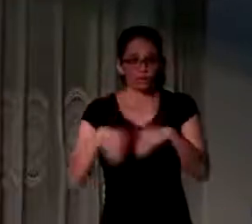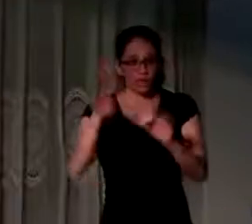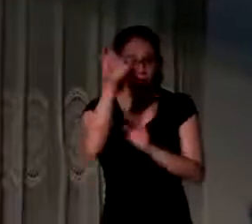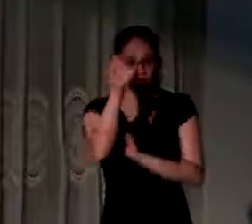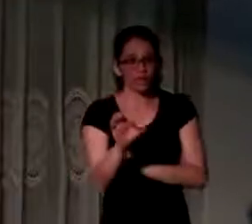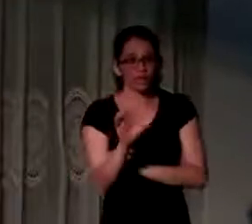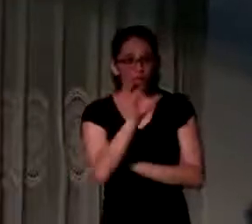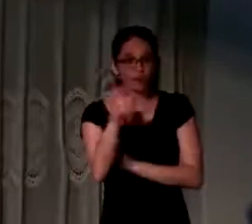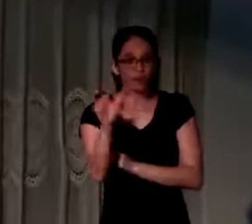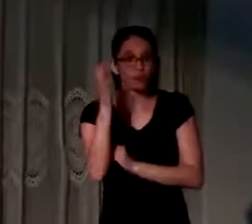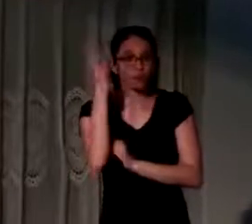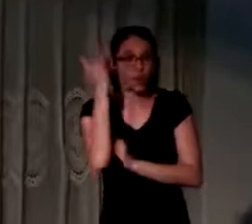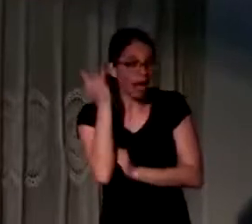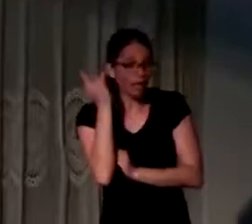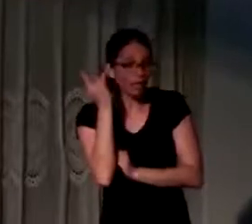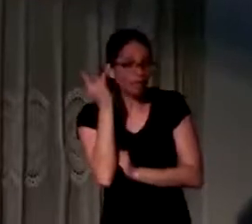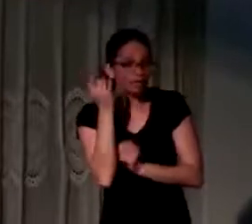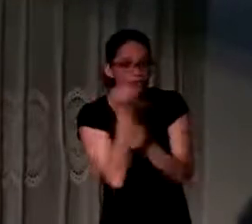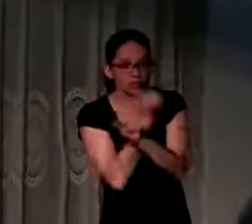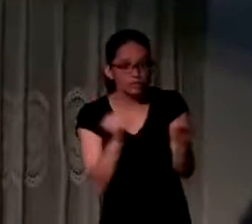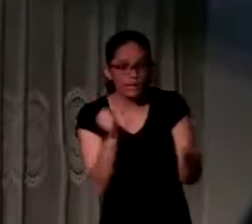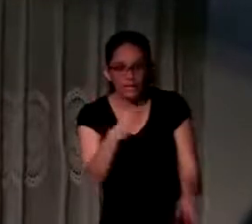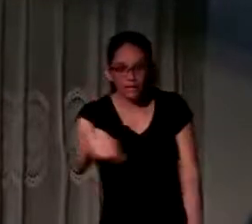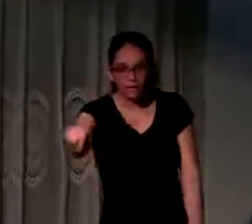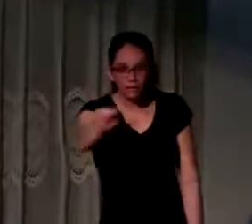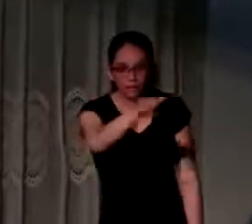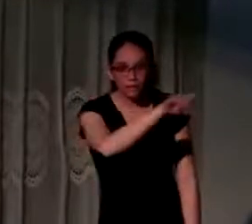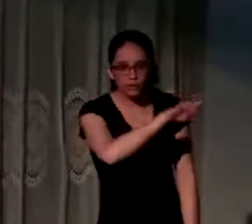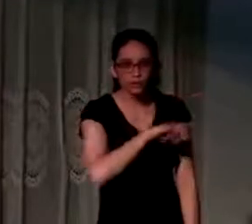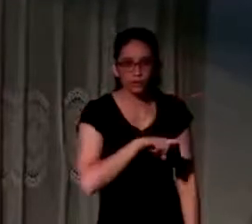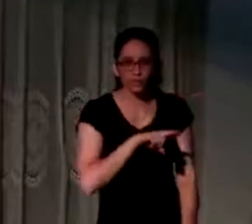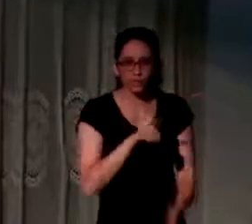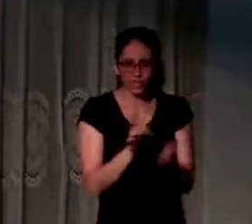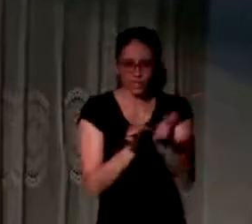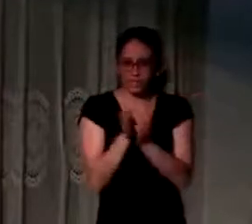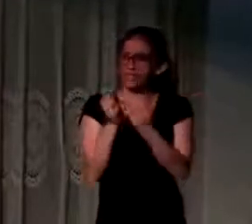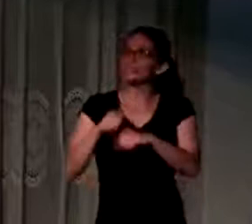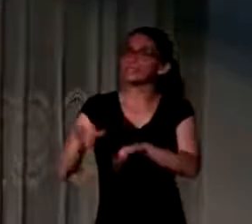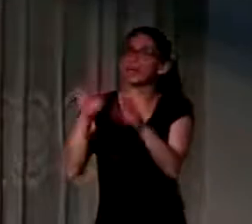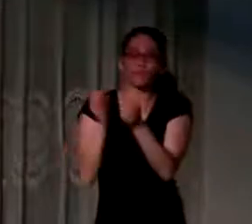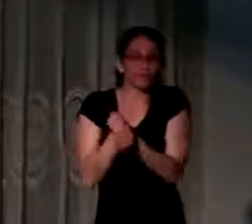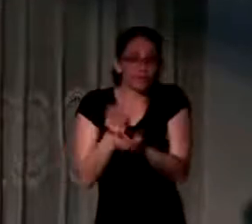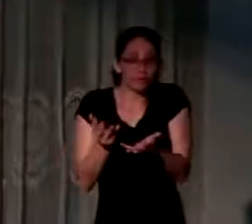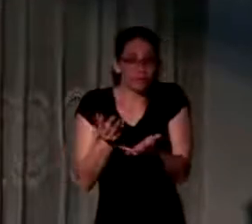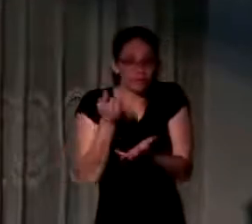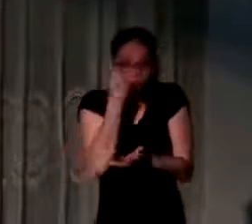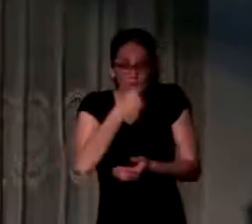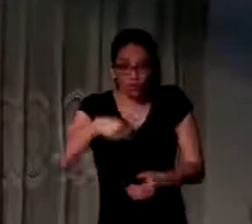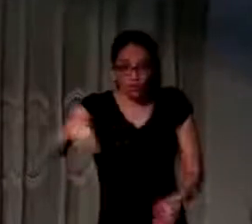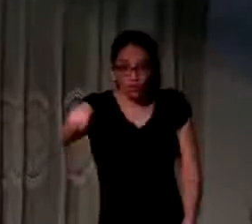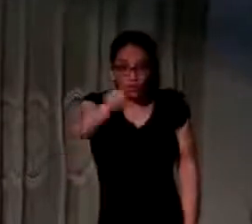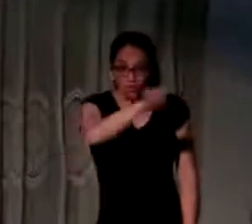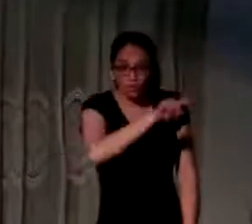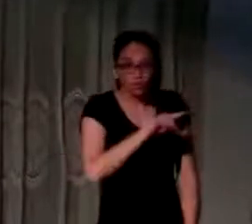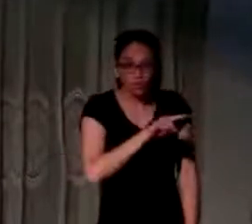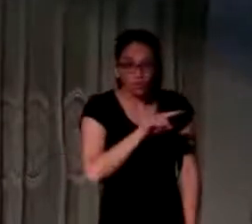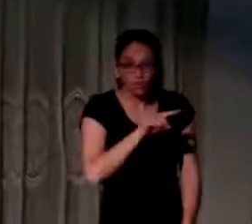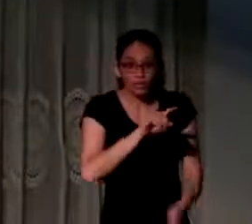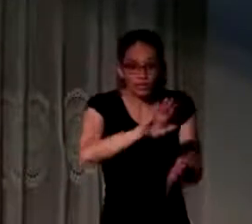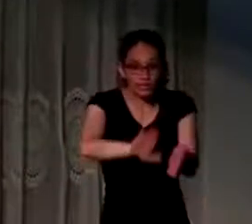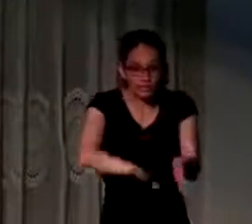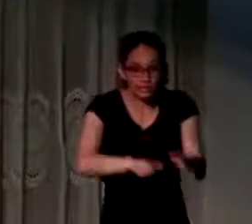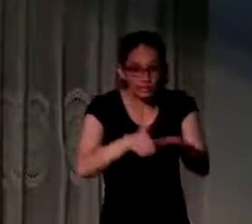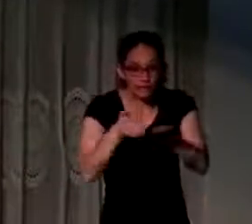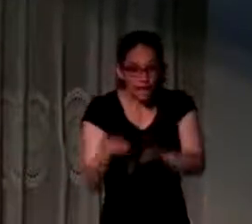that he might redeem you. He gave it all. He was cut off from the land of the living for